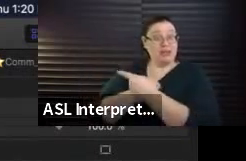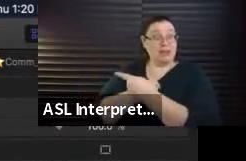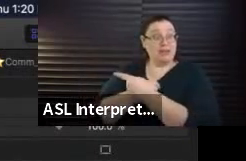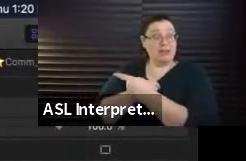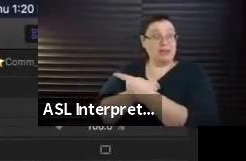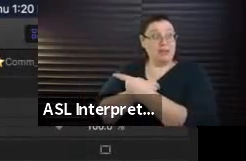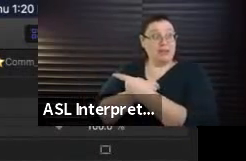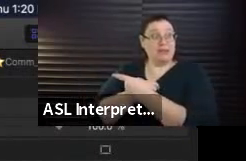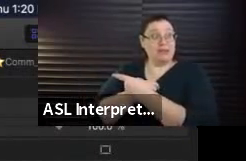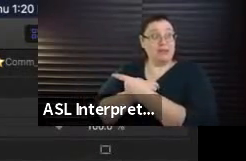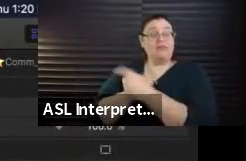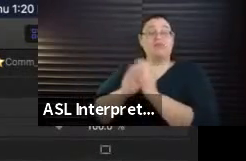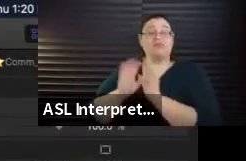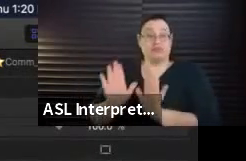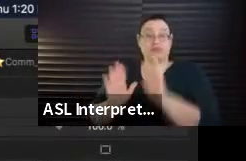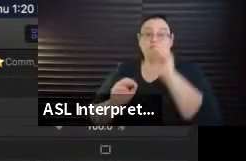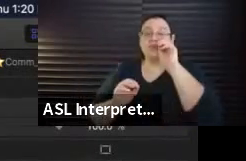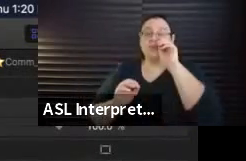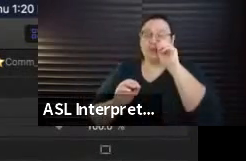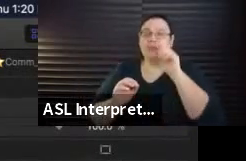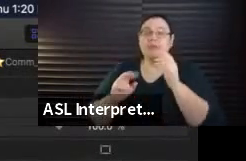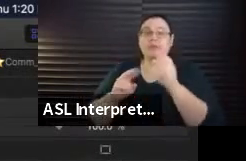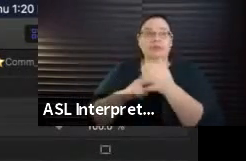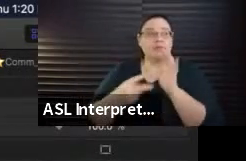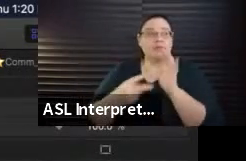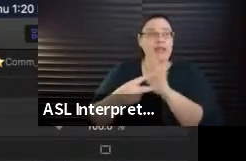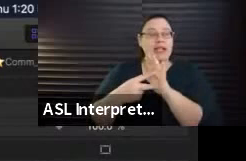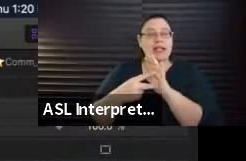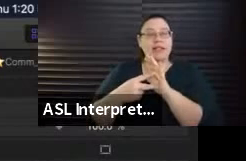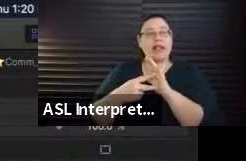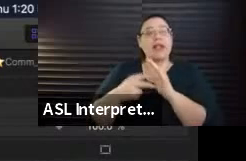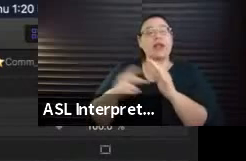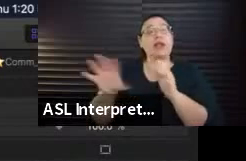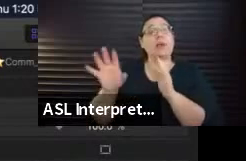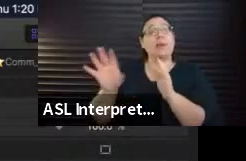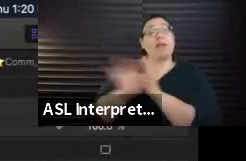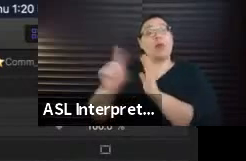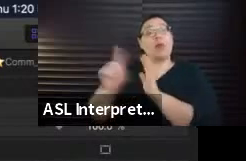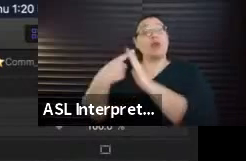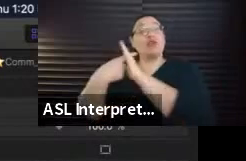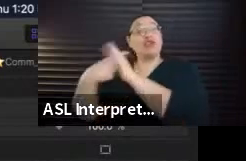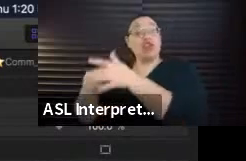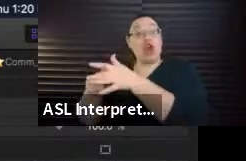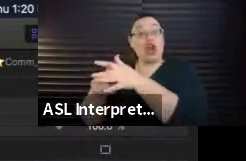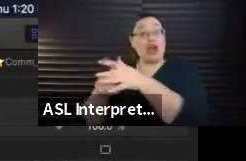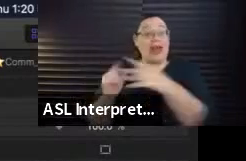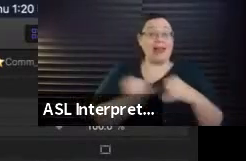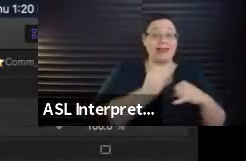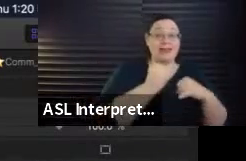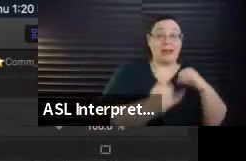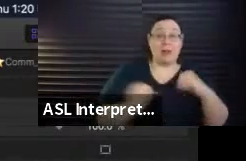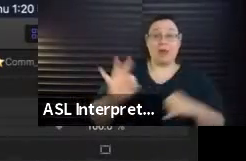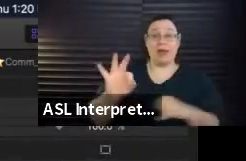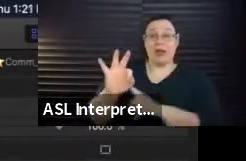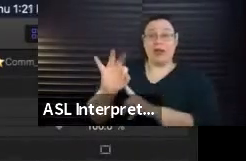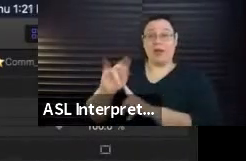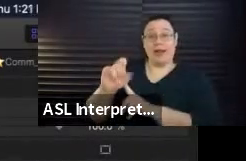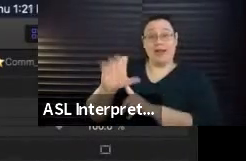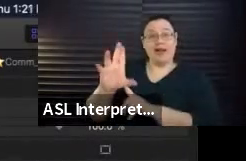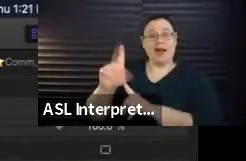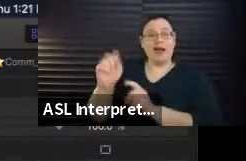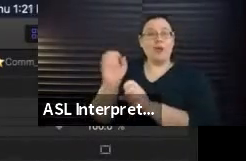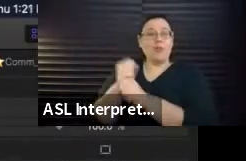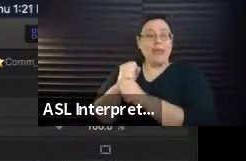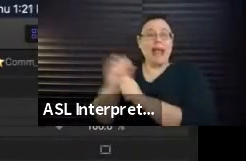Basically what this is telling you is you can set a start point and an end point, and then Final Cut's gonna create a camera movement